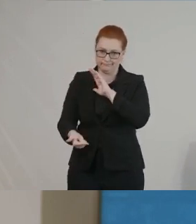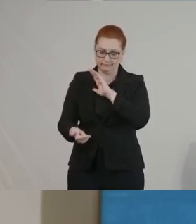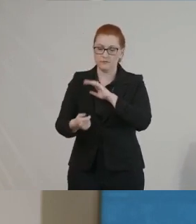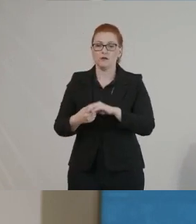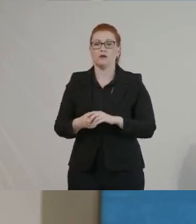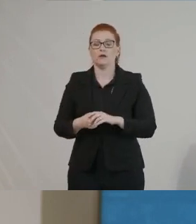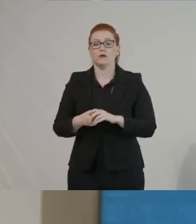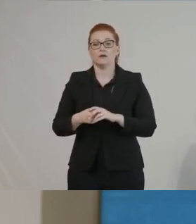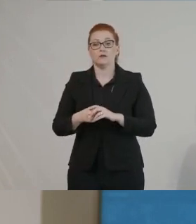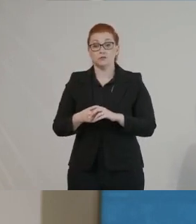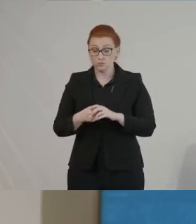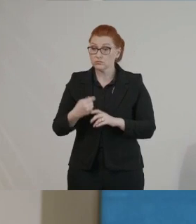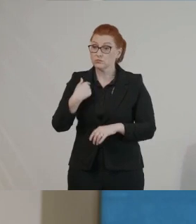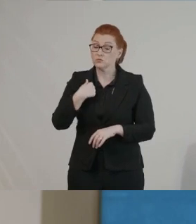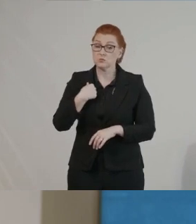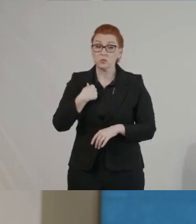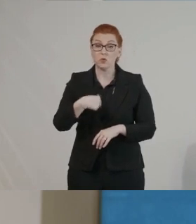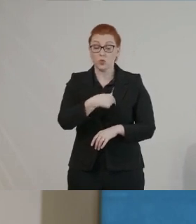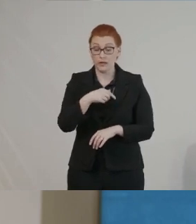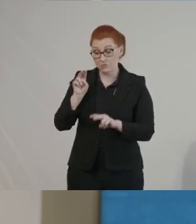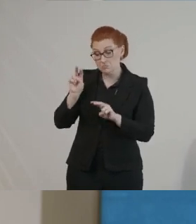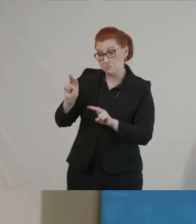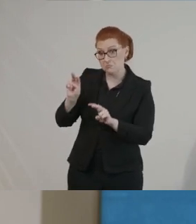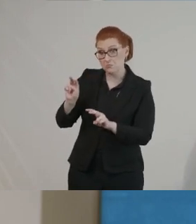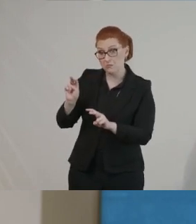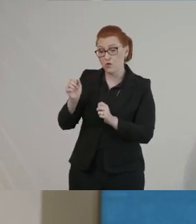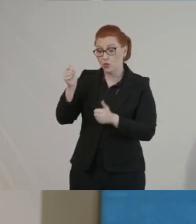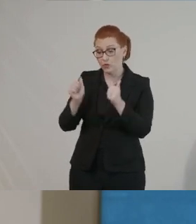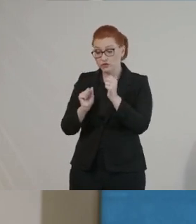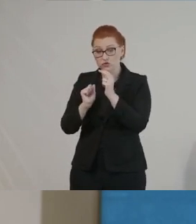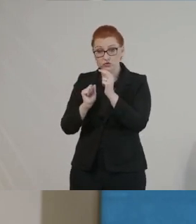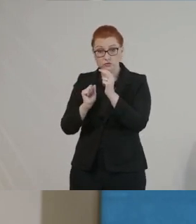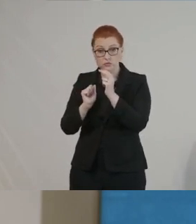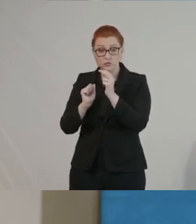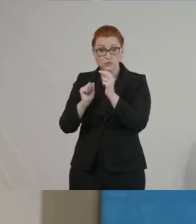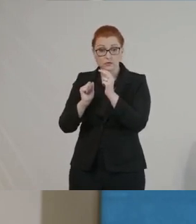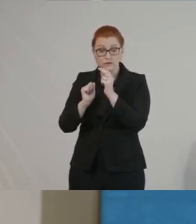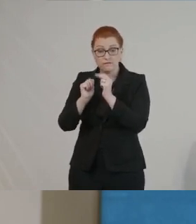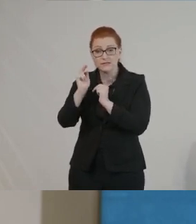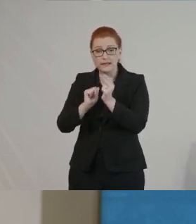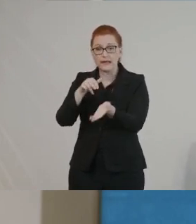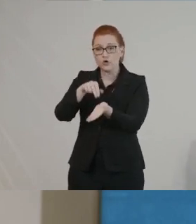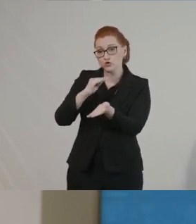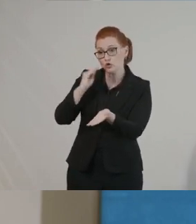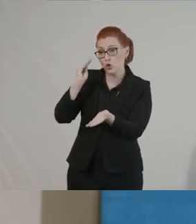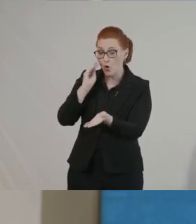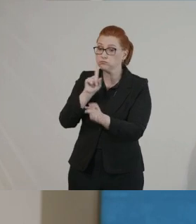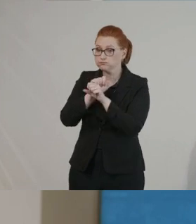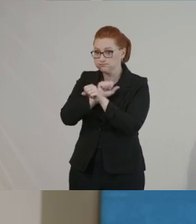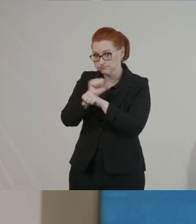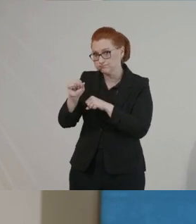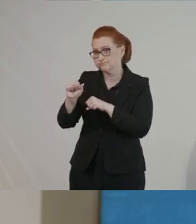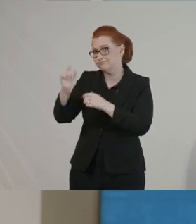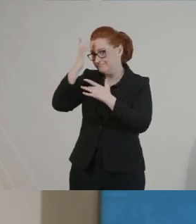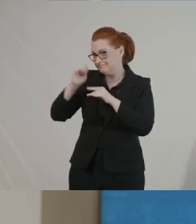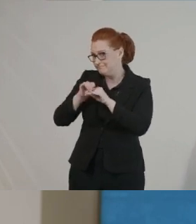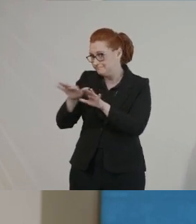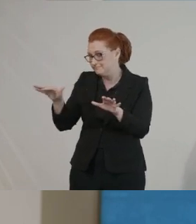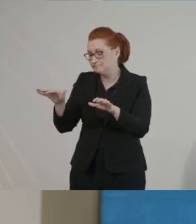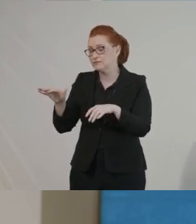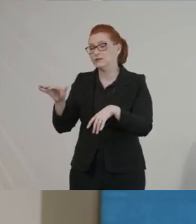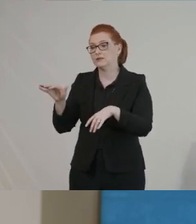of facilities that have outbreaks or positive cases in them. But until we feel that there are enough